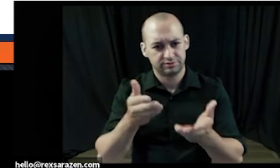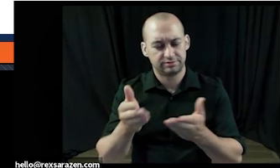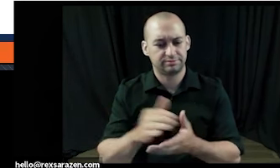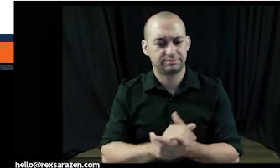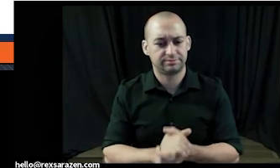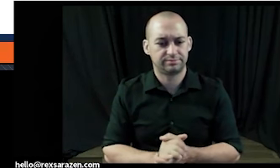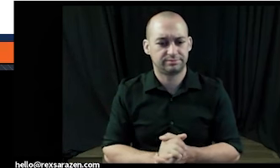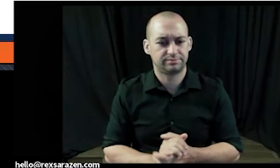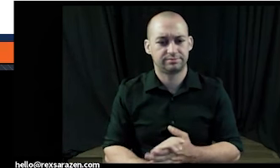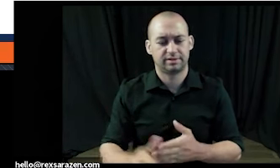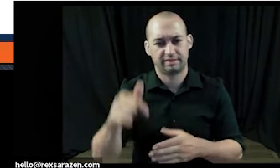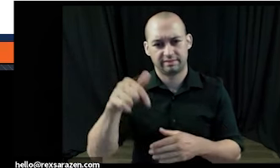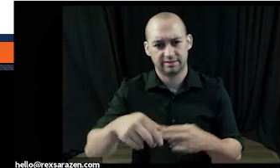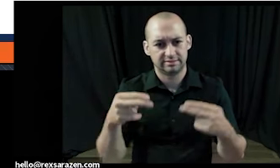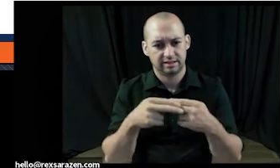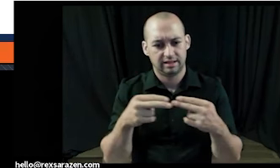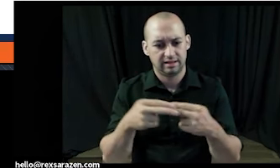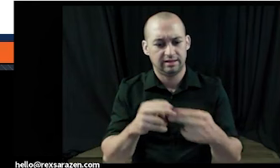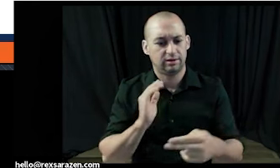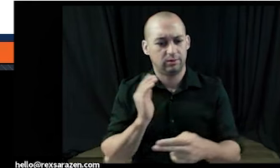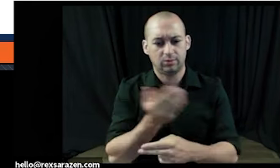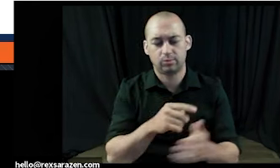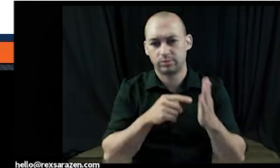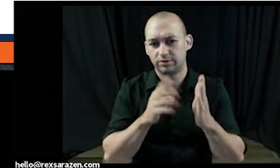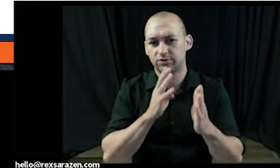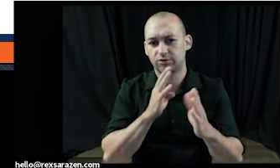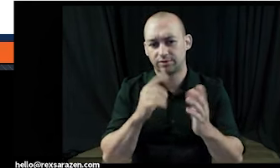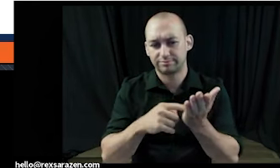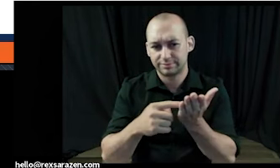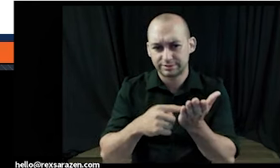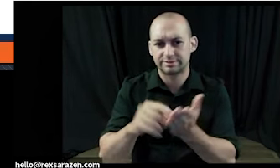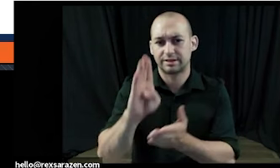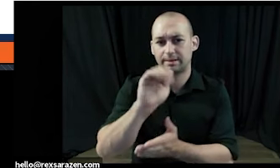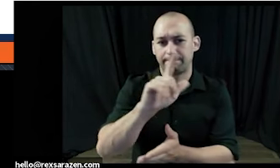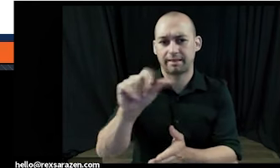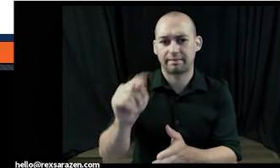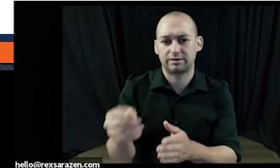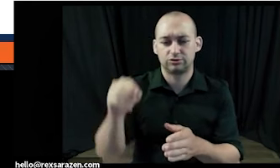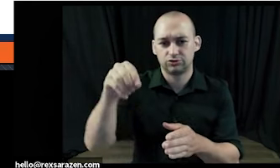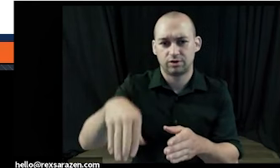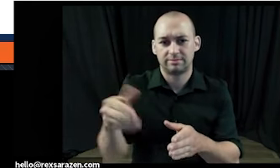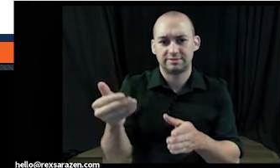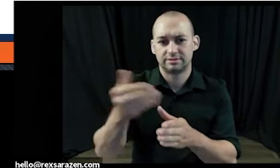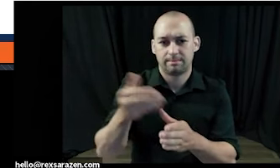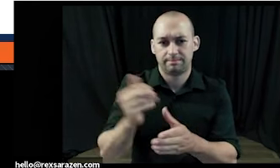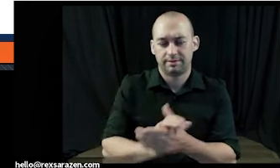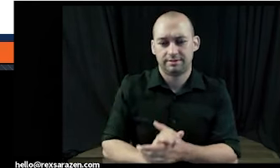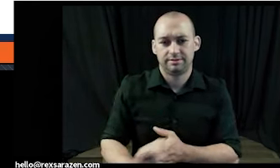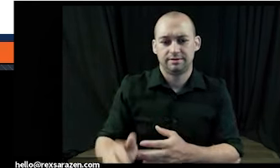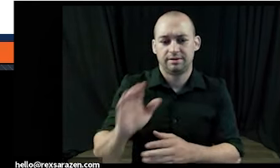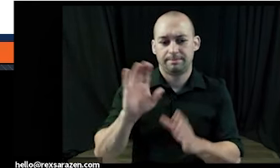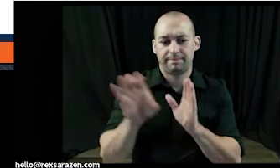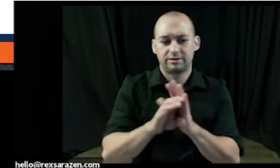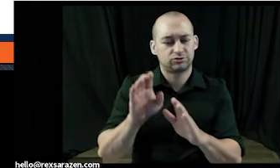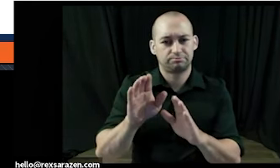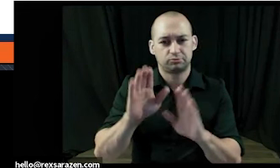In this slide, we are talking about the ballot drop-stop. We have a photo of our lovely